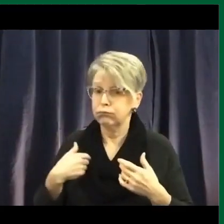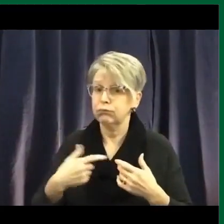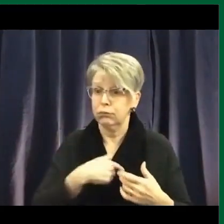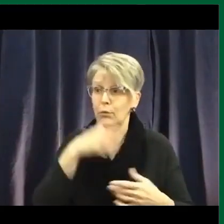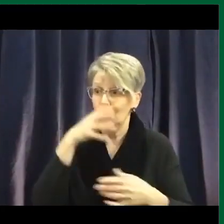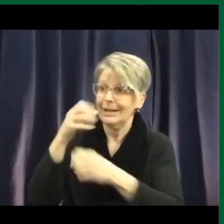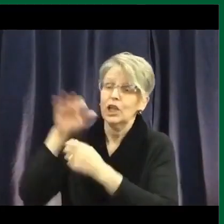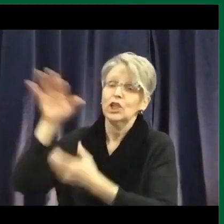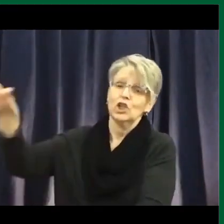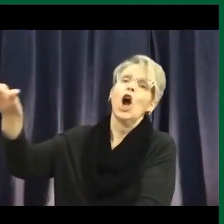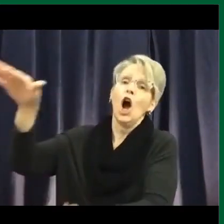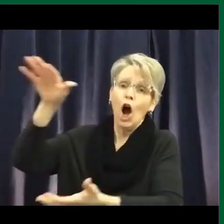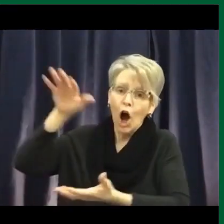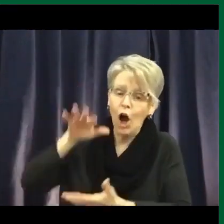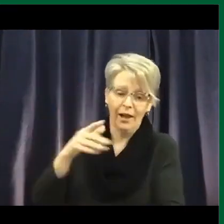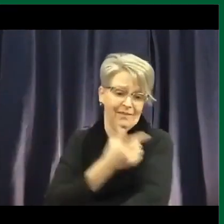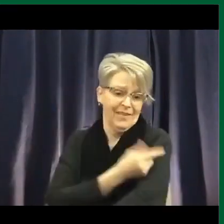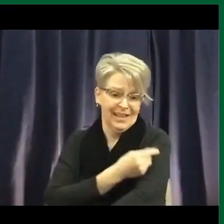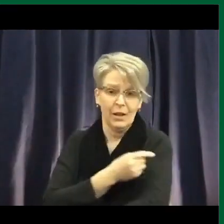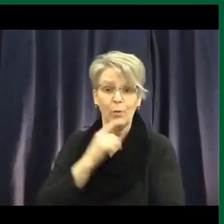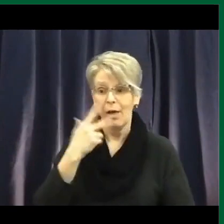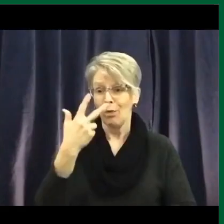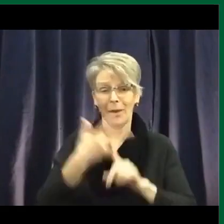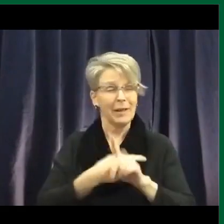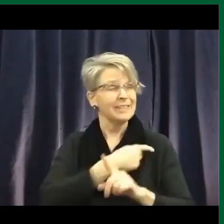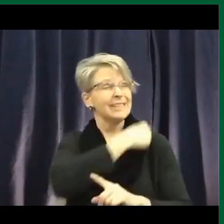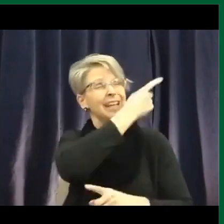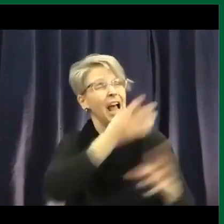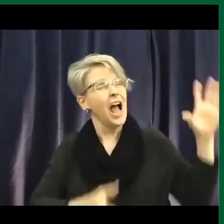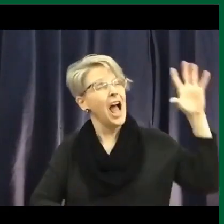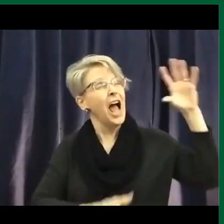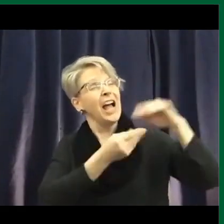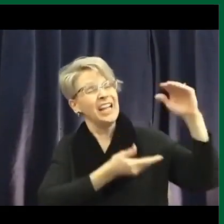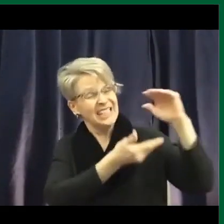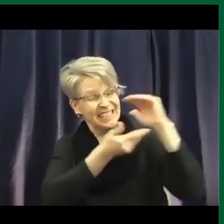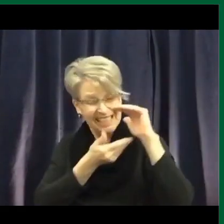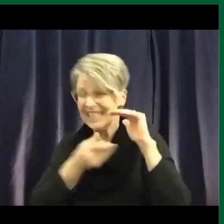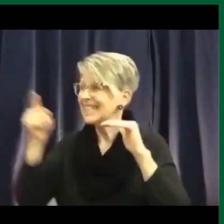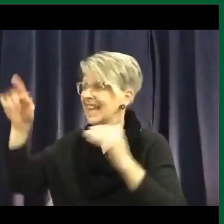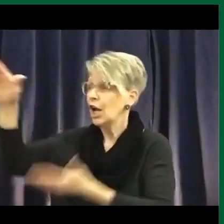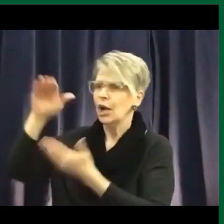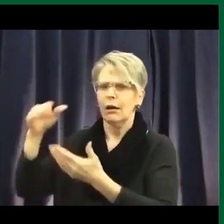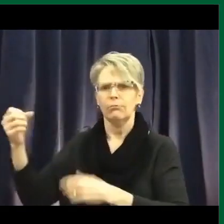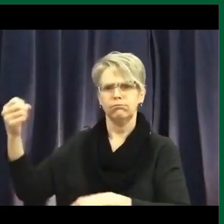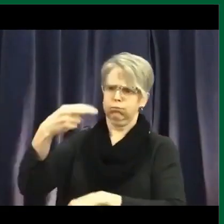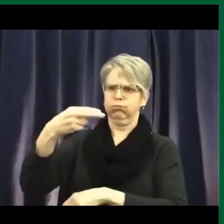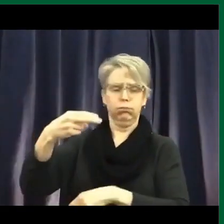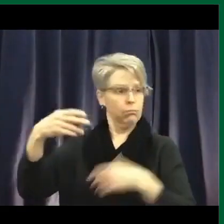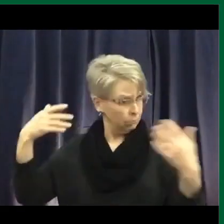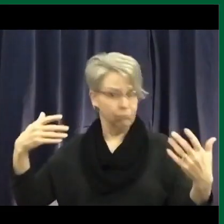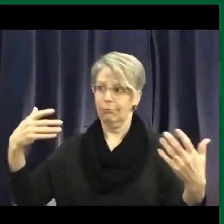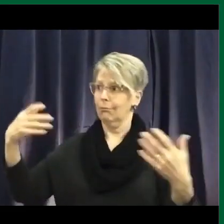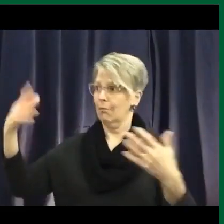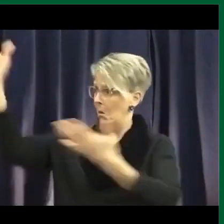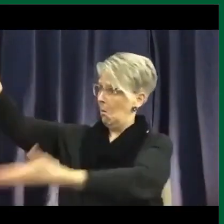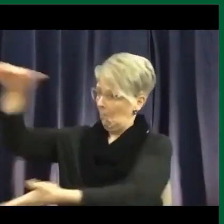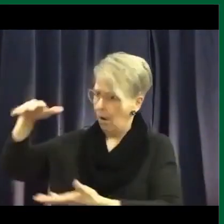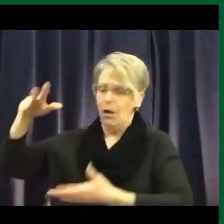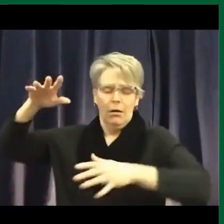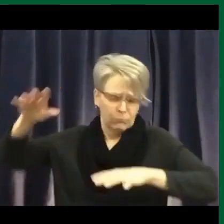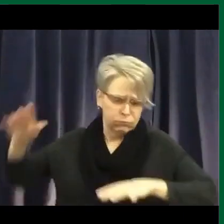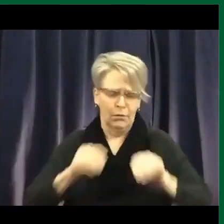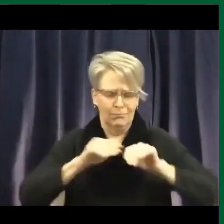vaccines in the next 3 weeks than we have in the last 3 months, and these are going to be made available immediately to the people of this province, and they are going to provide a much